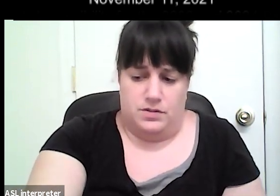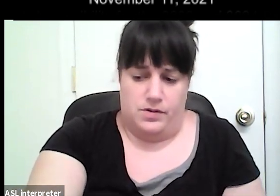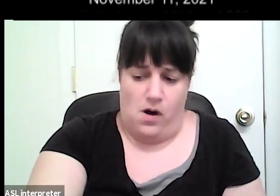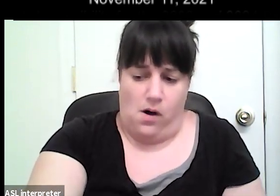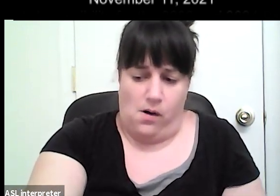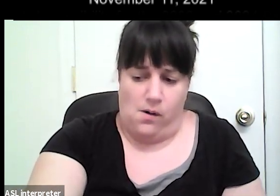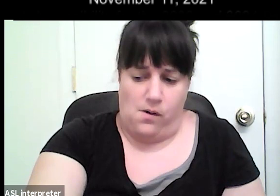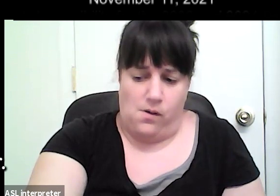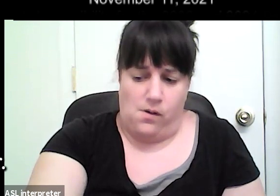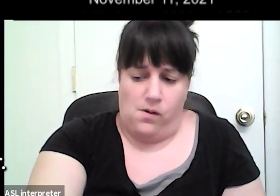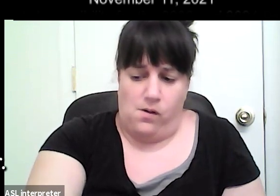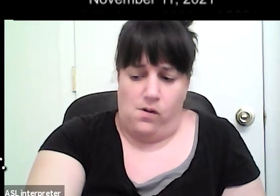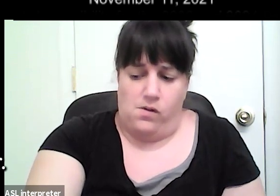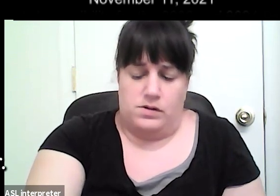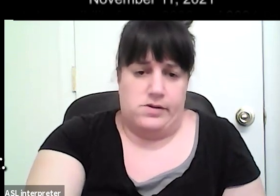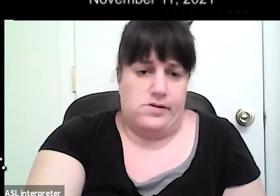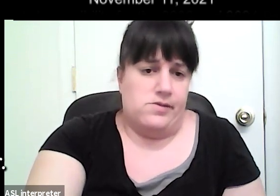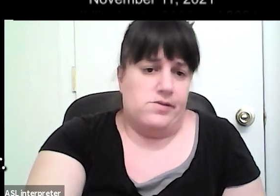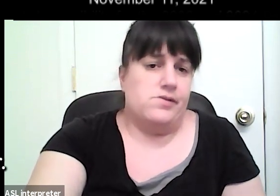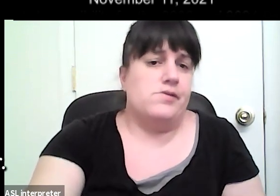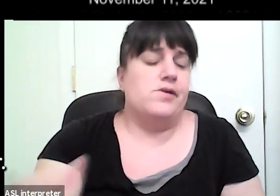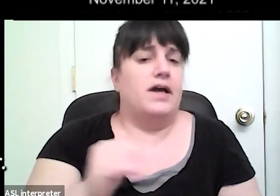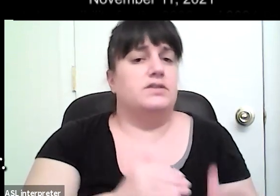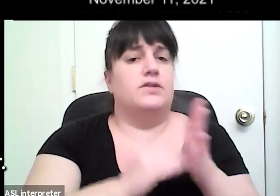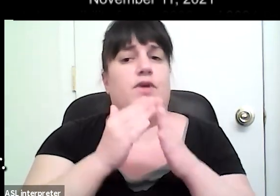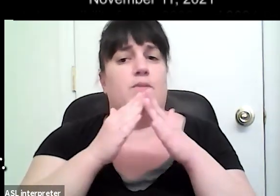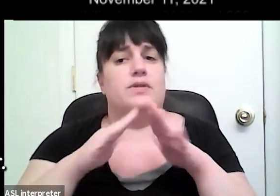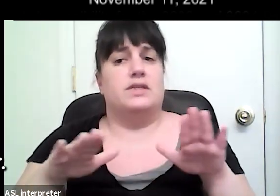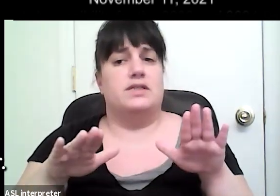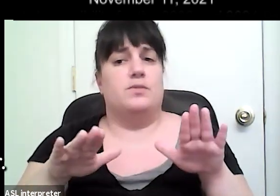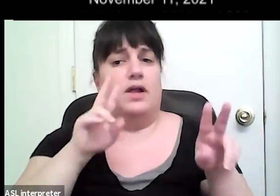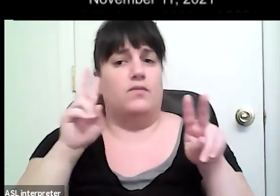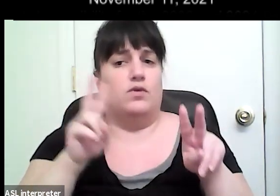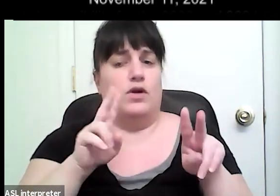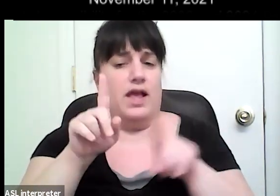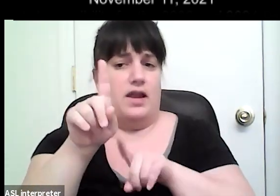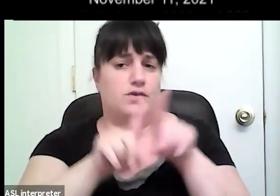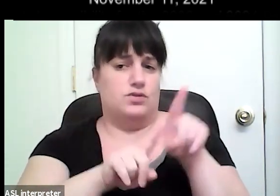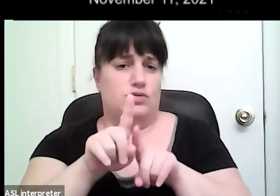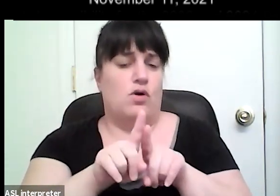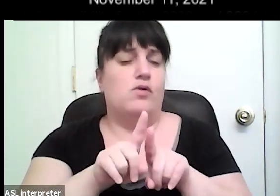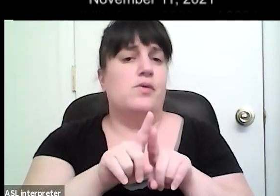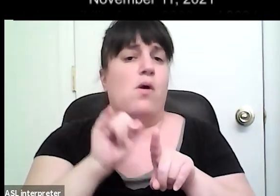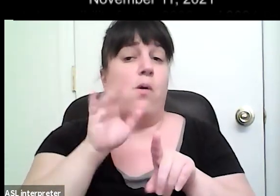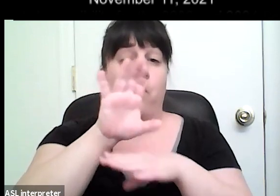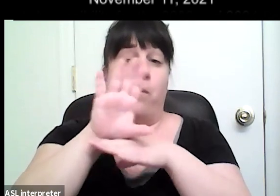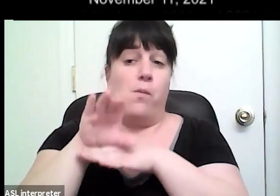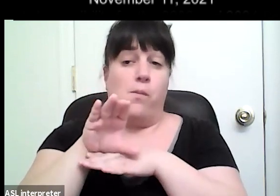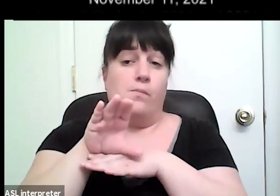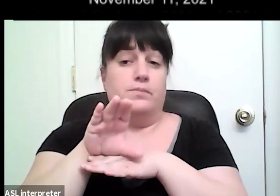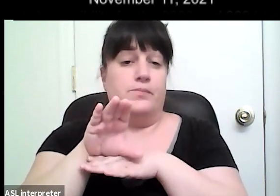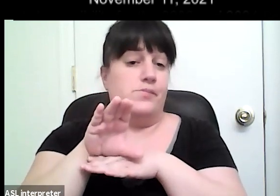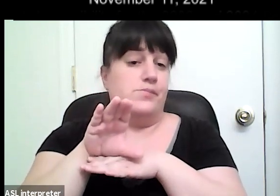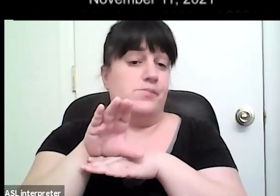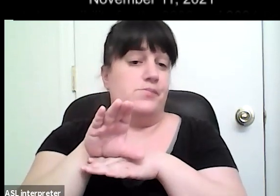So this is basically the frequency split of looking at a star. So let's say you point a camera at a star